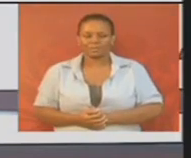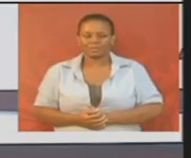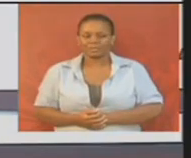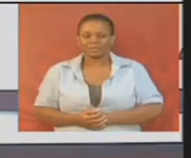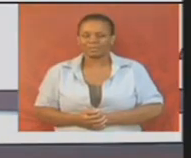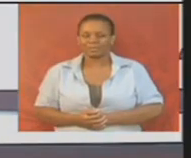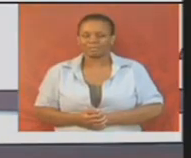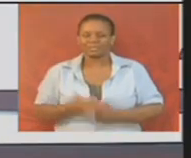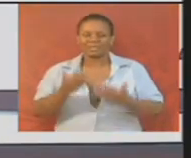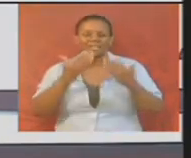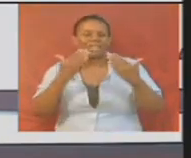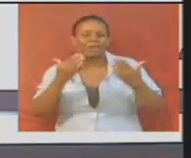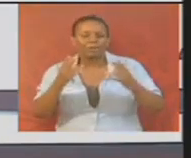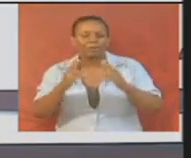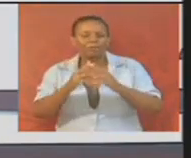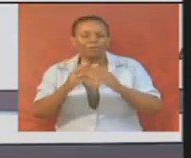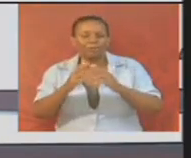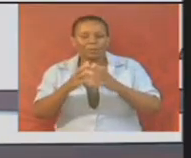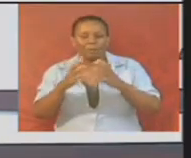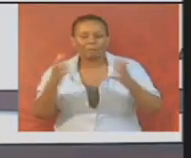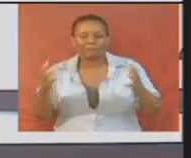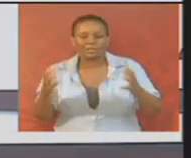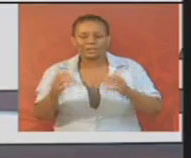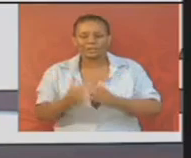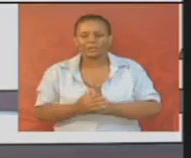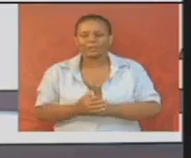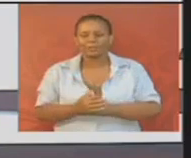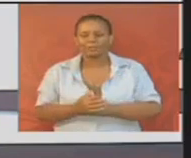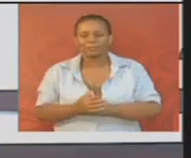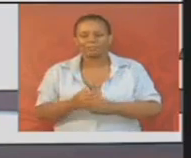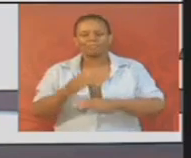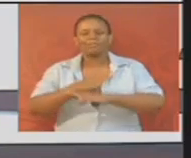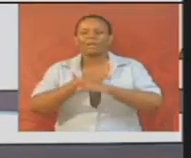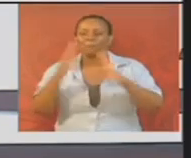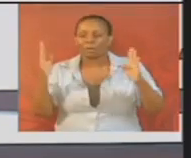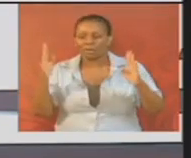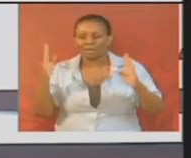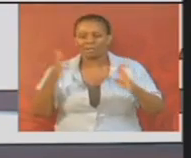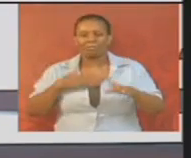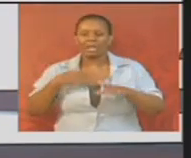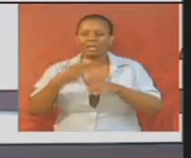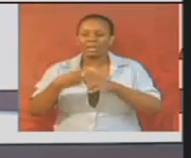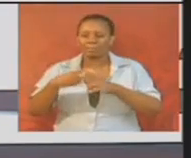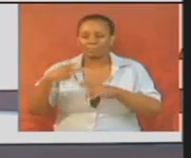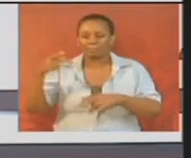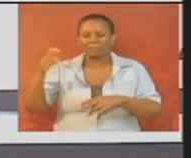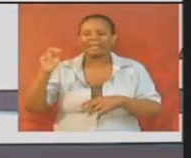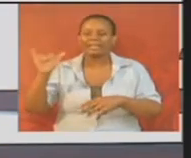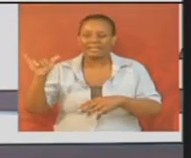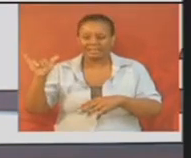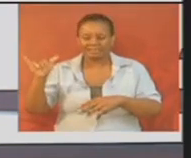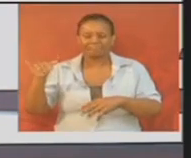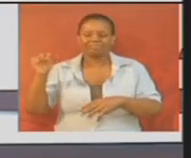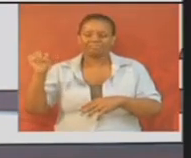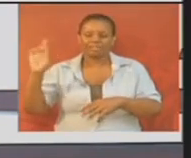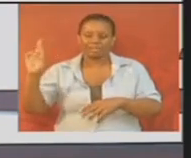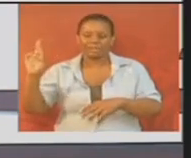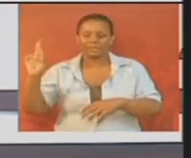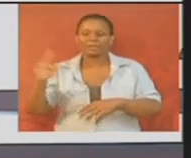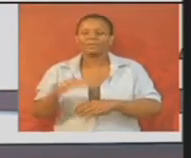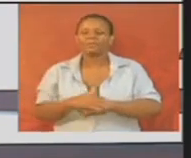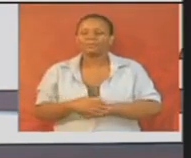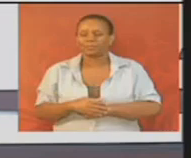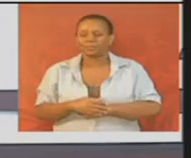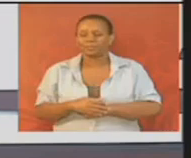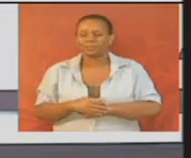Thank you very much. Hi, good morning. Again, my name is Penny Ramlagan. I have been in the field of nursing for more than 10